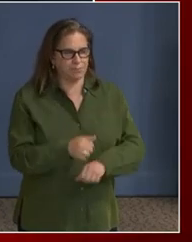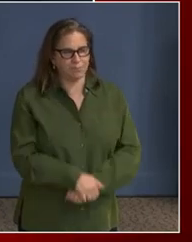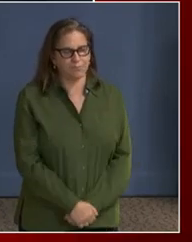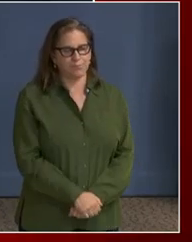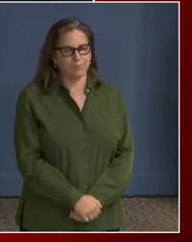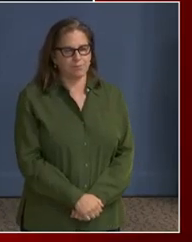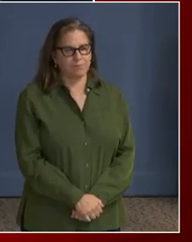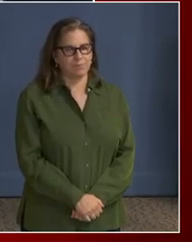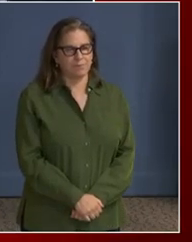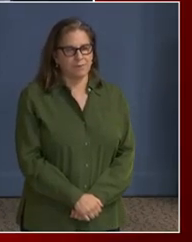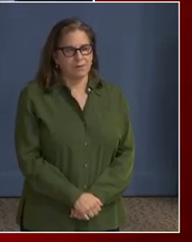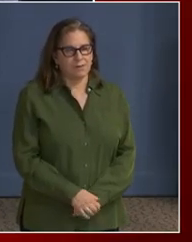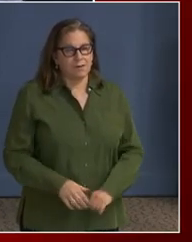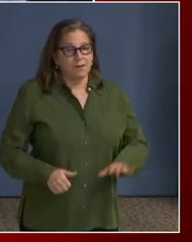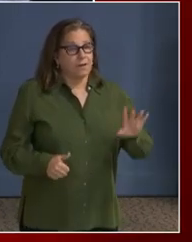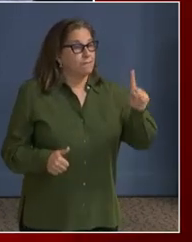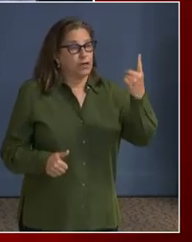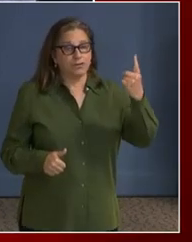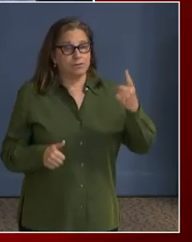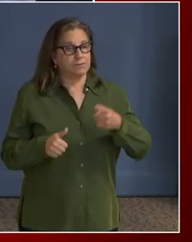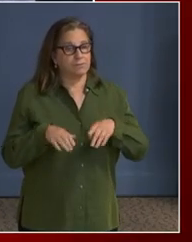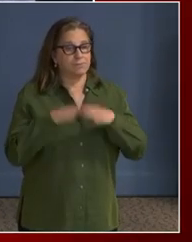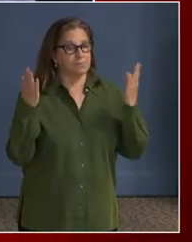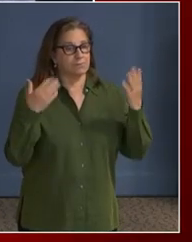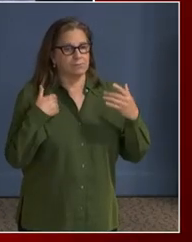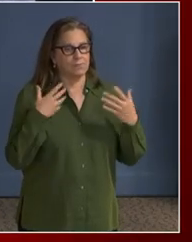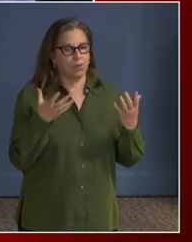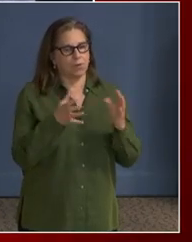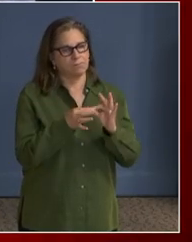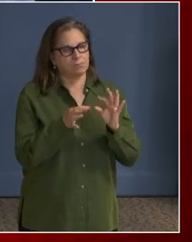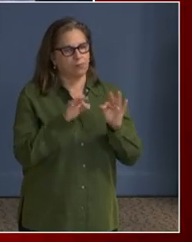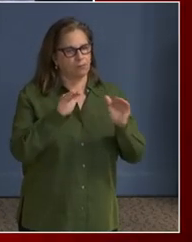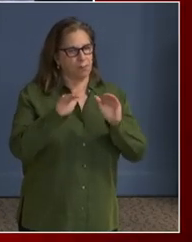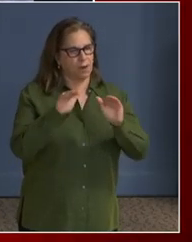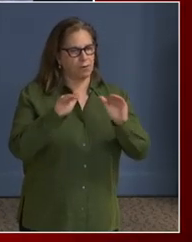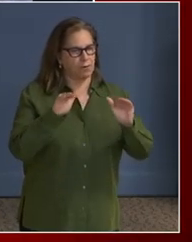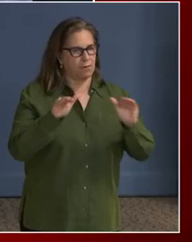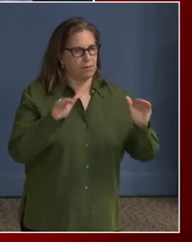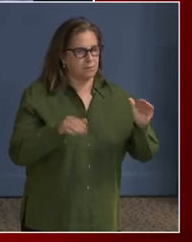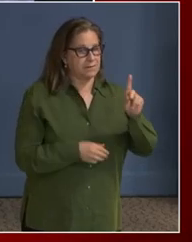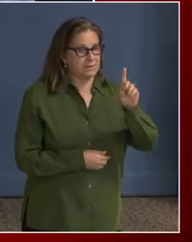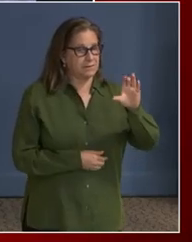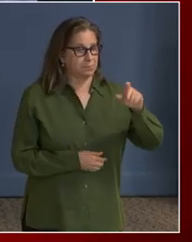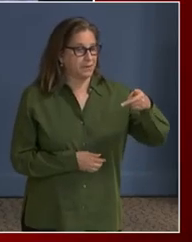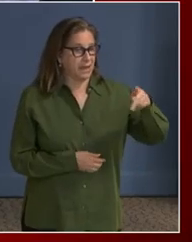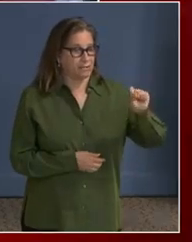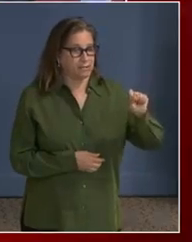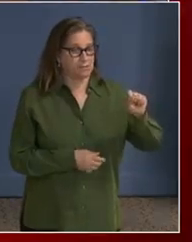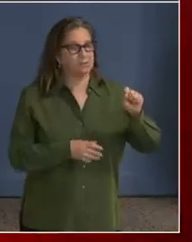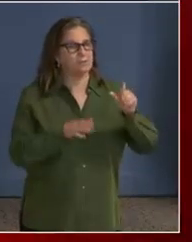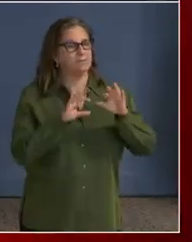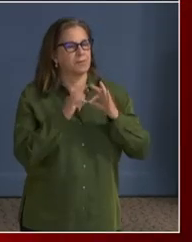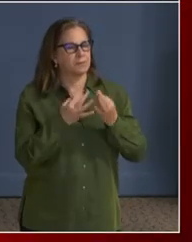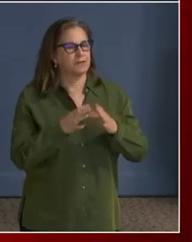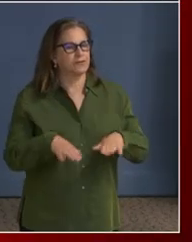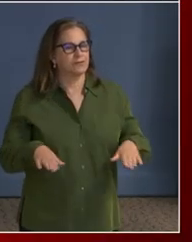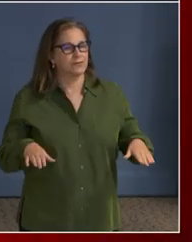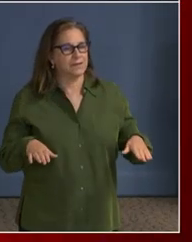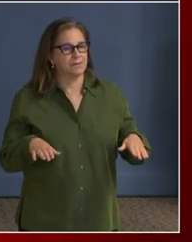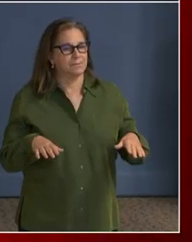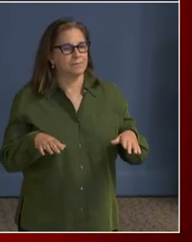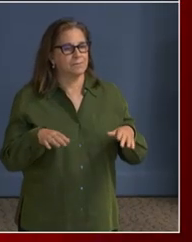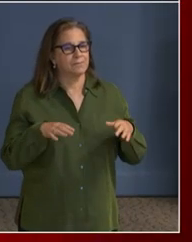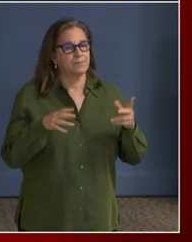First, I want to start by reminding DCPS families that the deadline to enroll in the